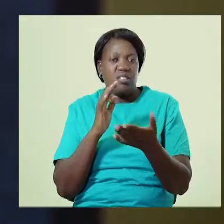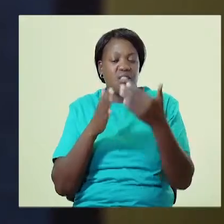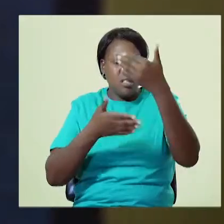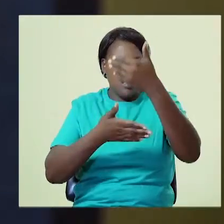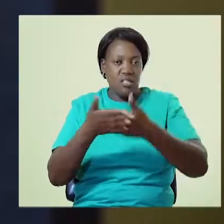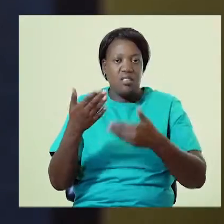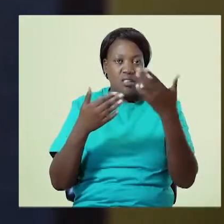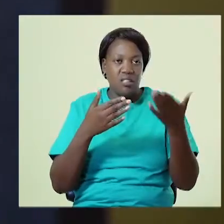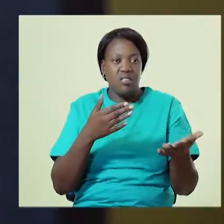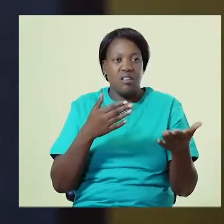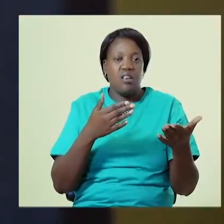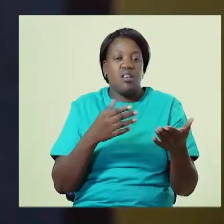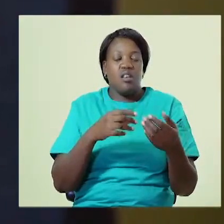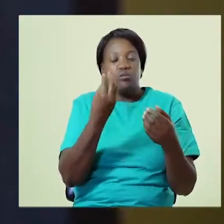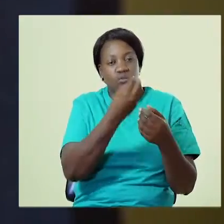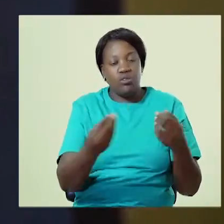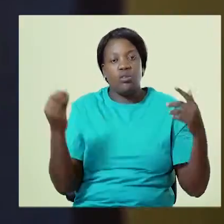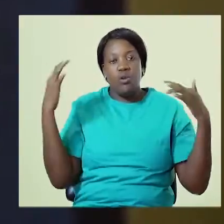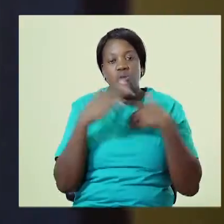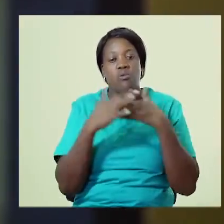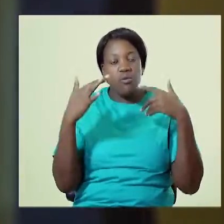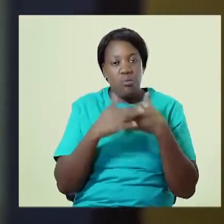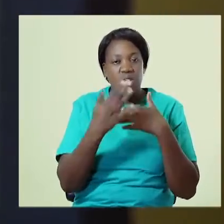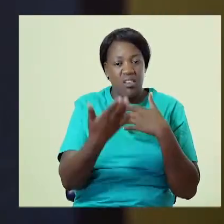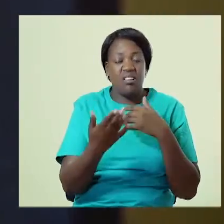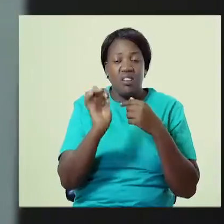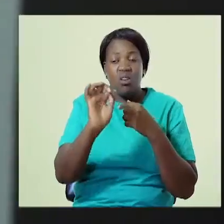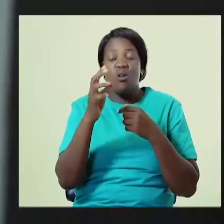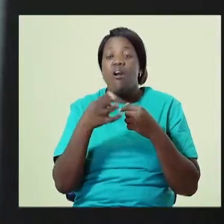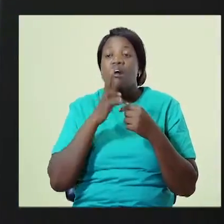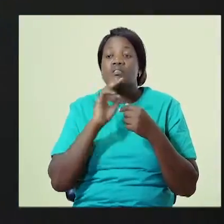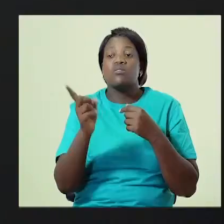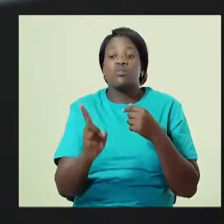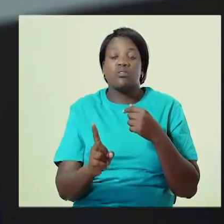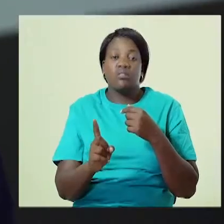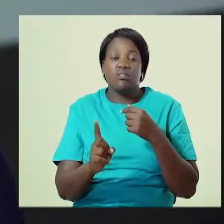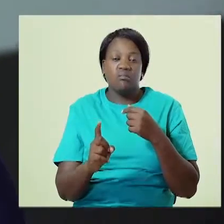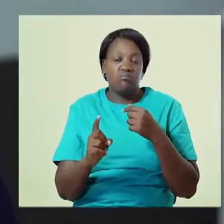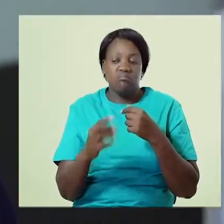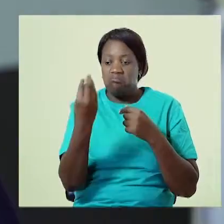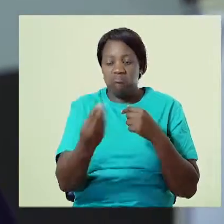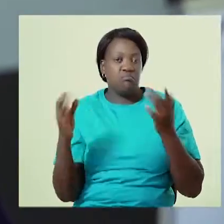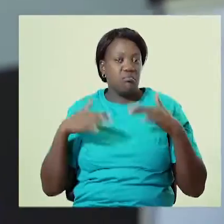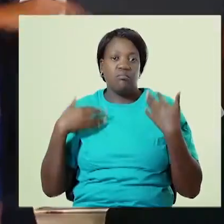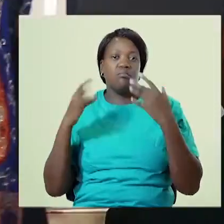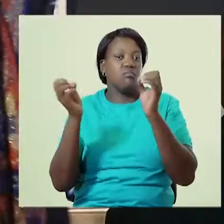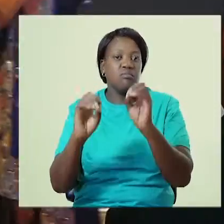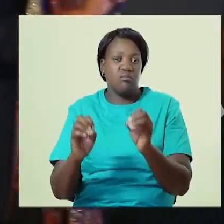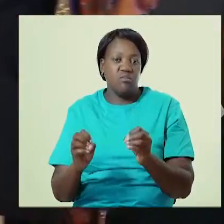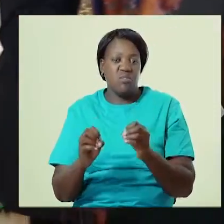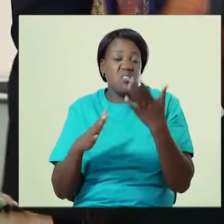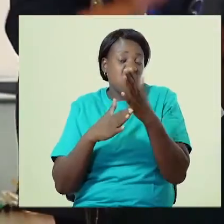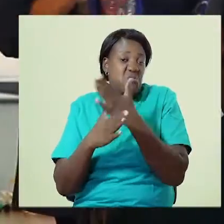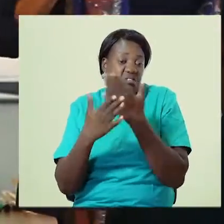that the learners were complaining and boycotted the results, your answer should be, the learners weren't happy with the results because they